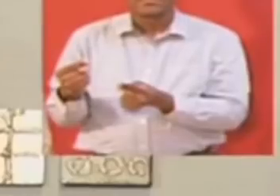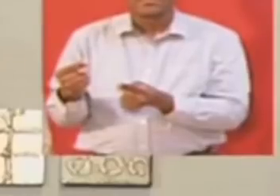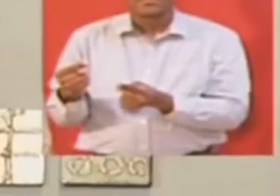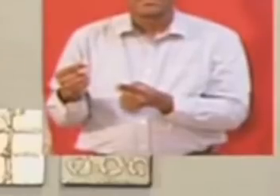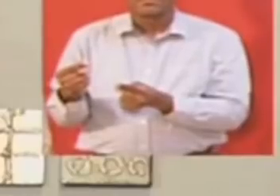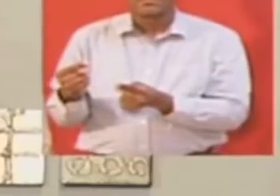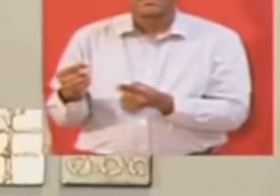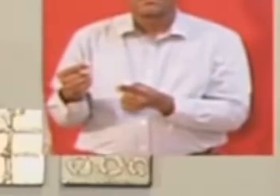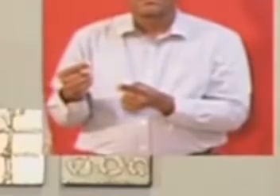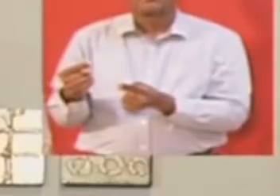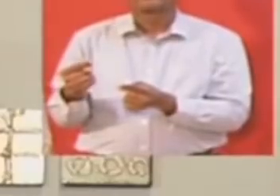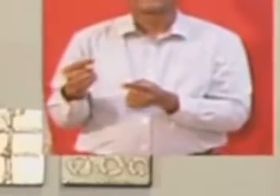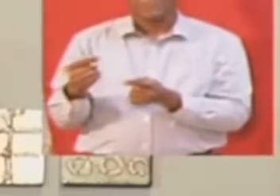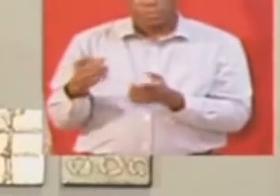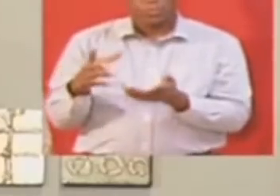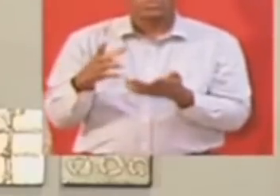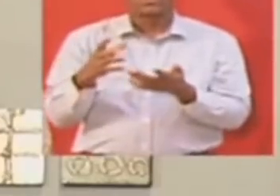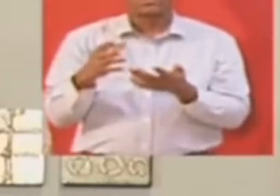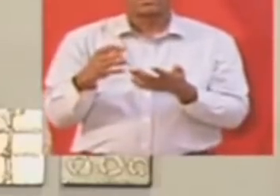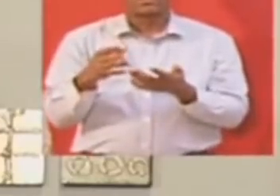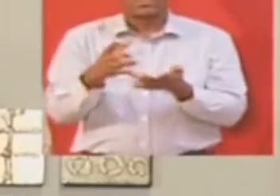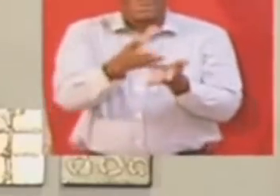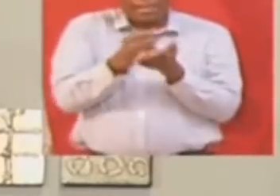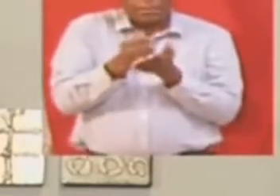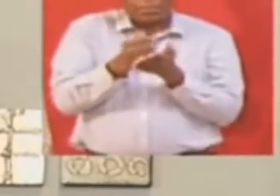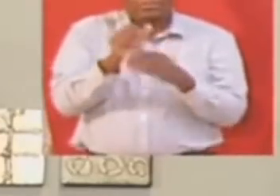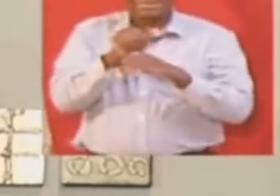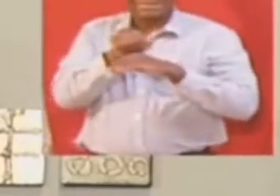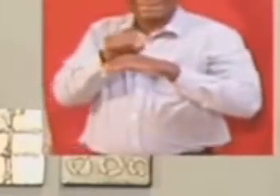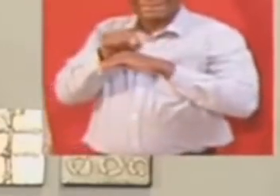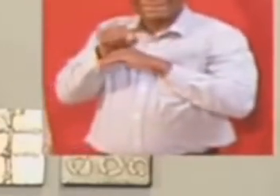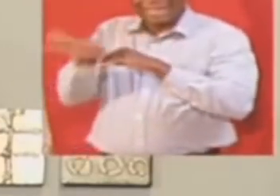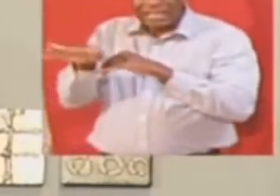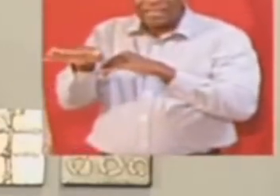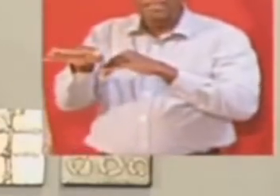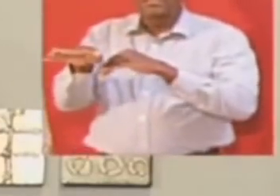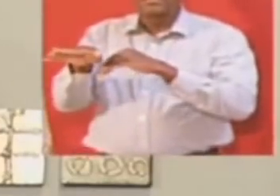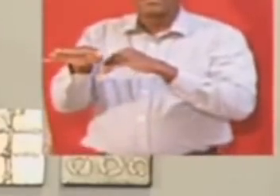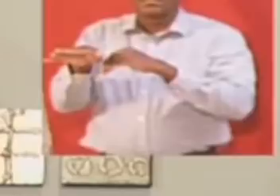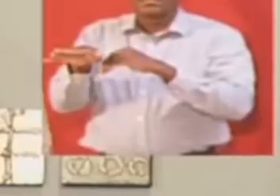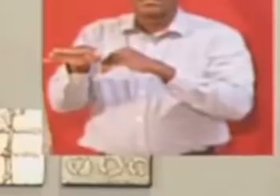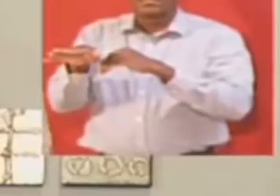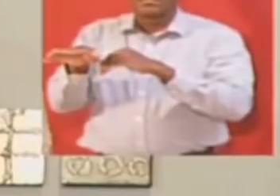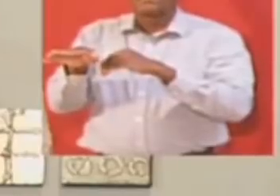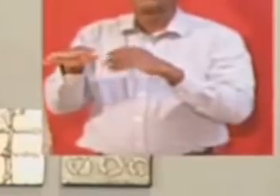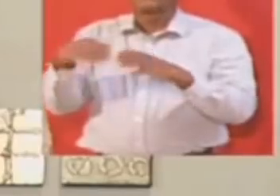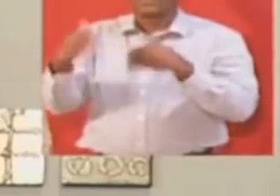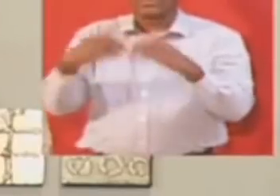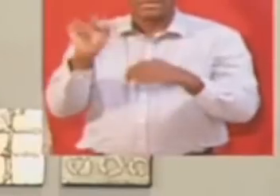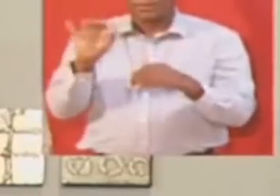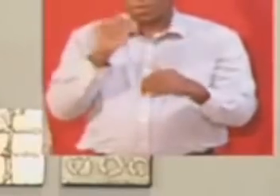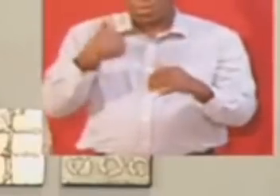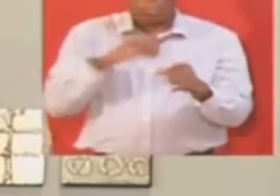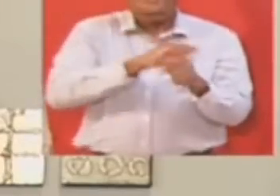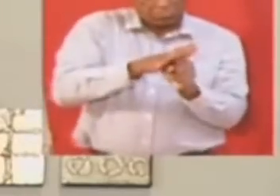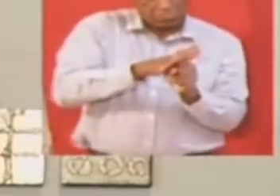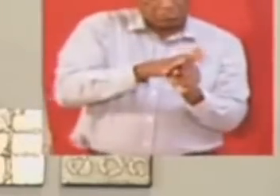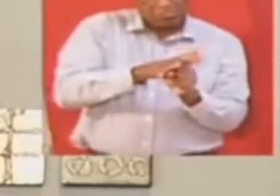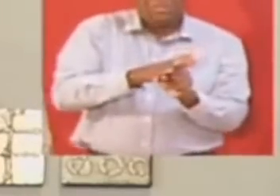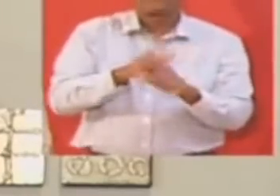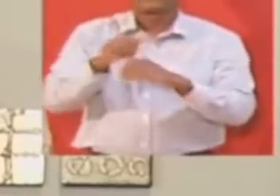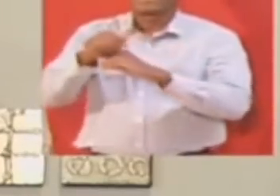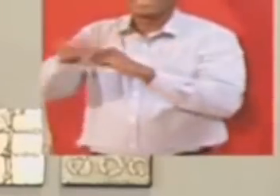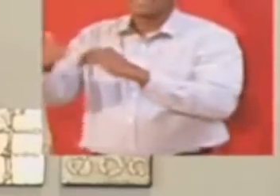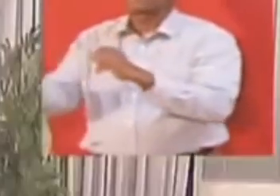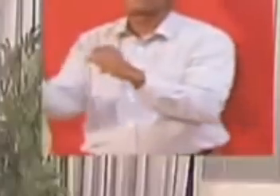send those samples onward to the public health agency so they can say what other virus exists at that point in time. Prime Minister,